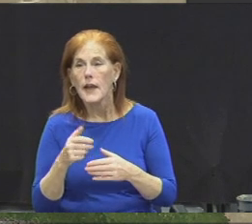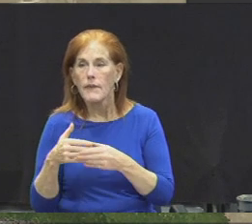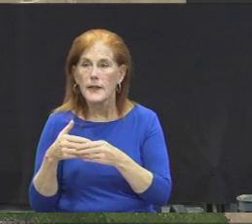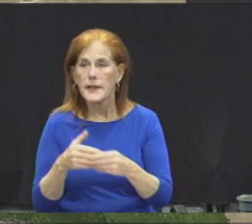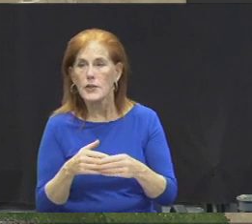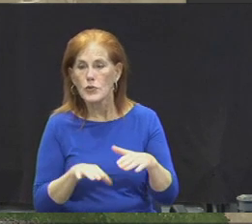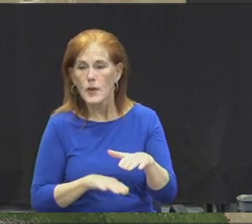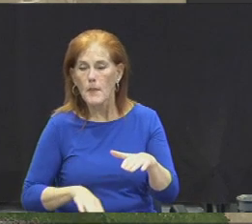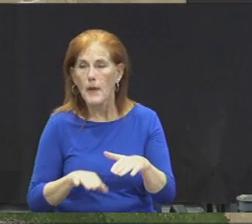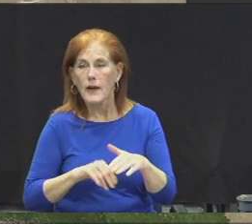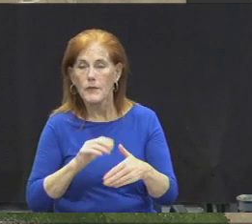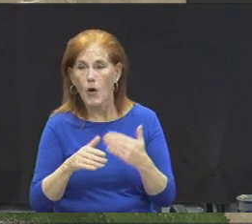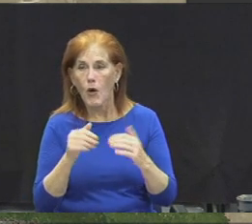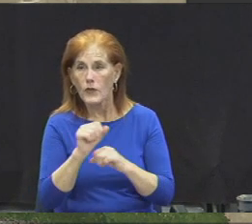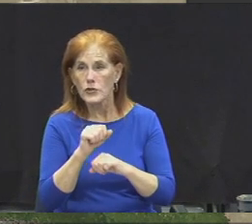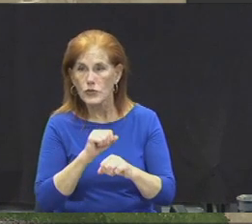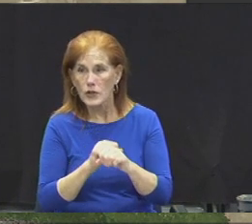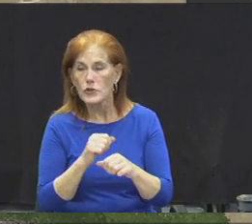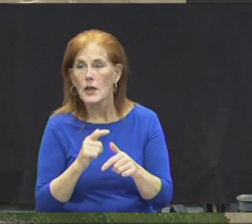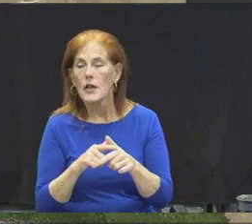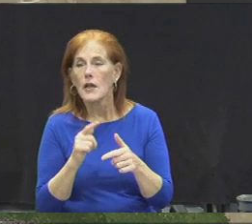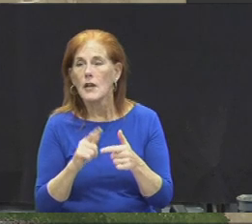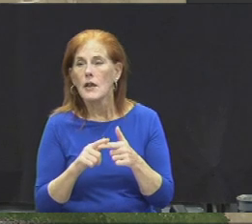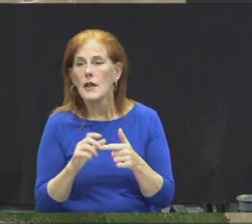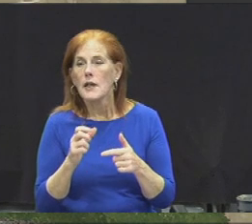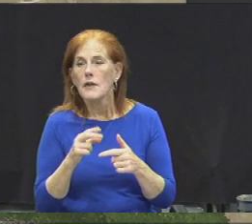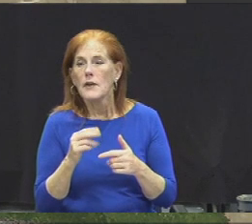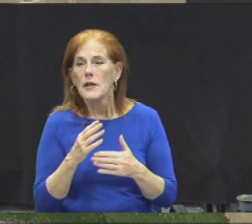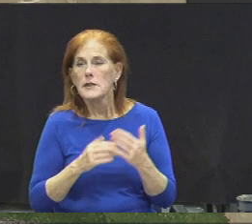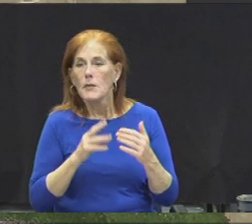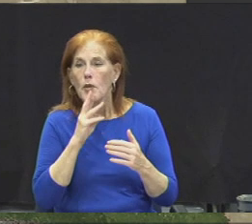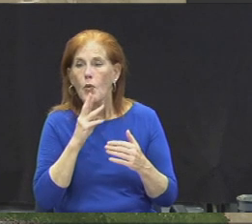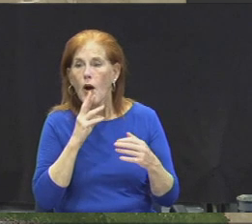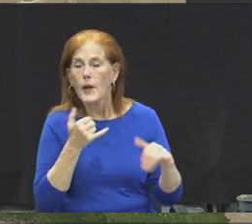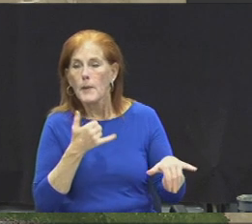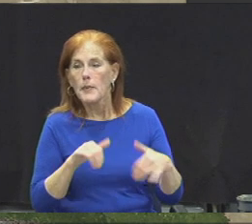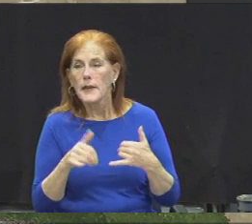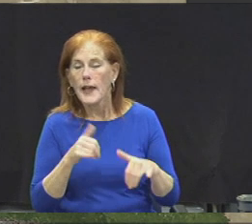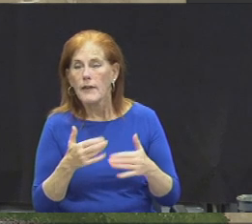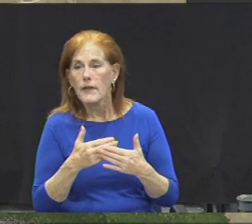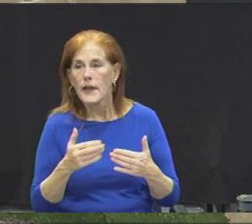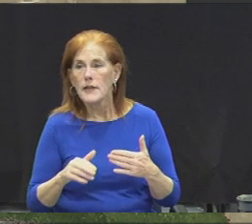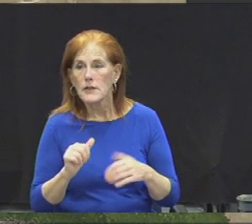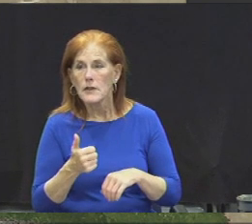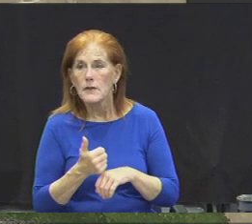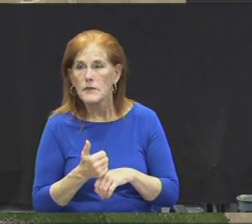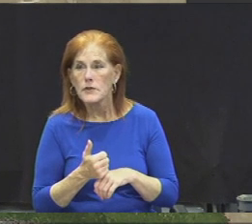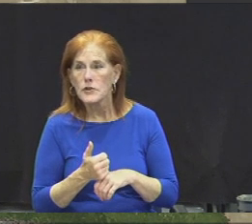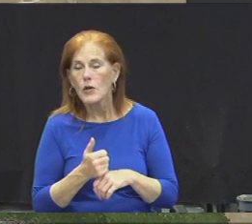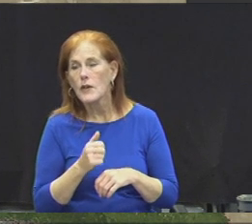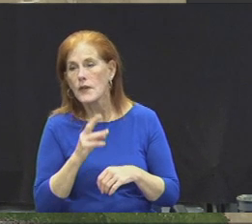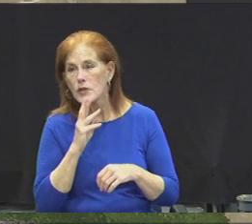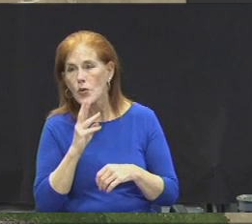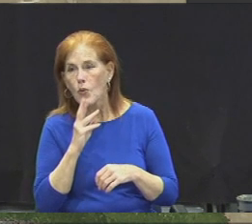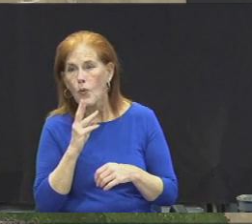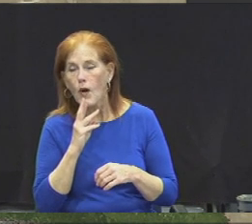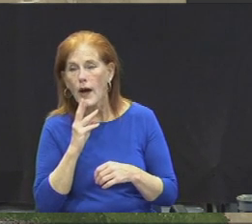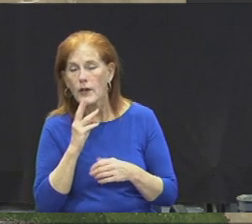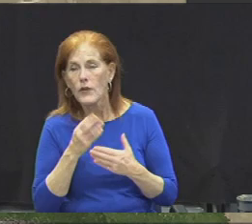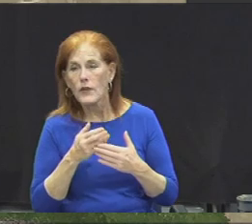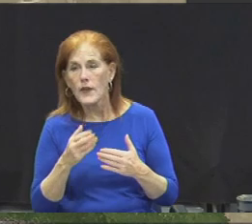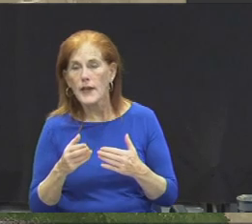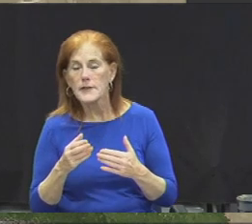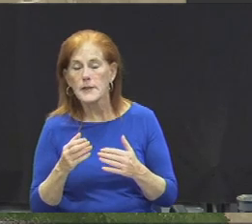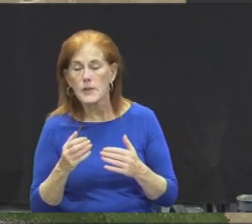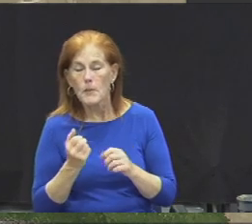structures. And then even some of the water play elements, which have been configured so that there's water play elements that are accessible at both the